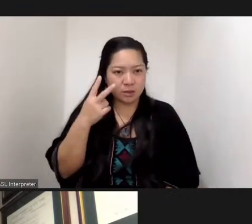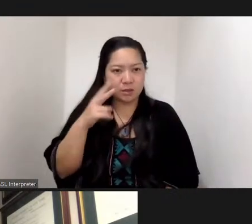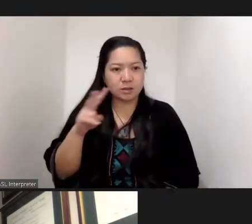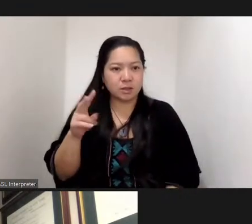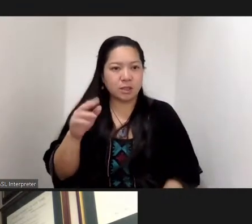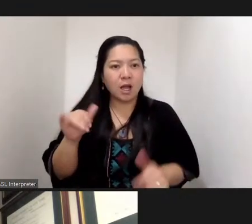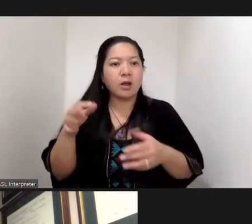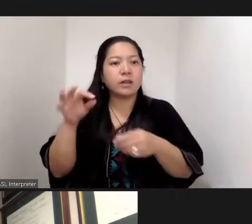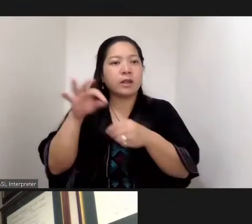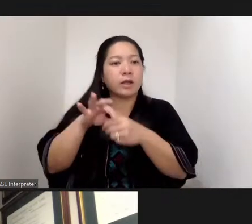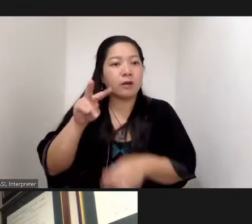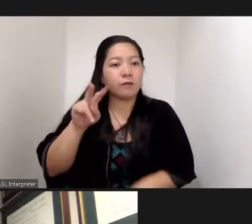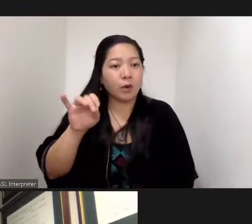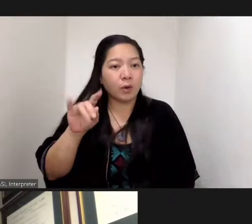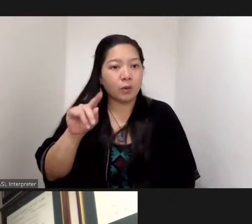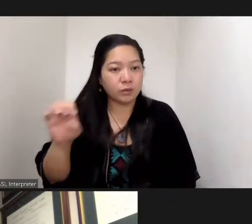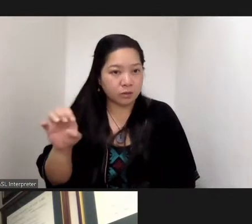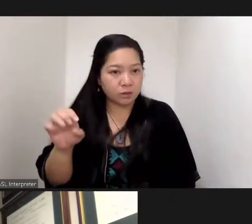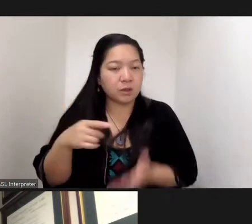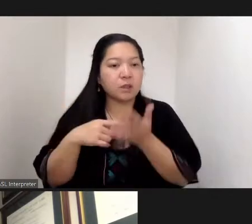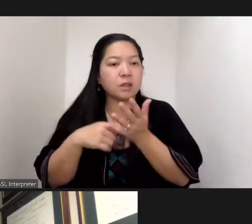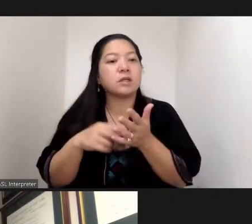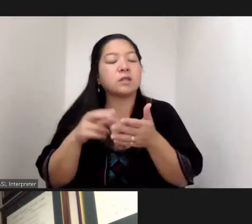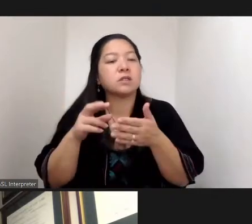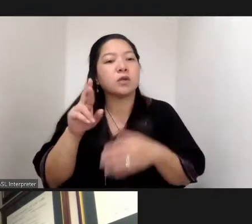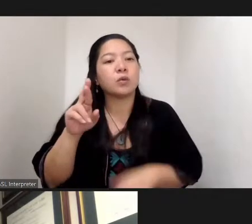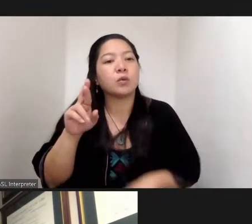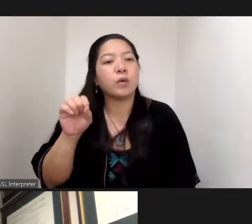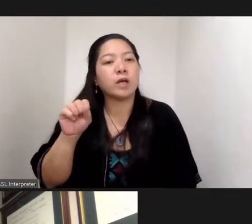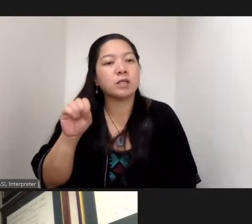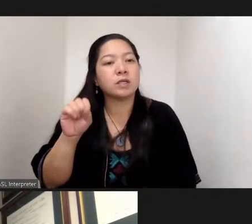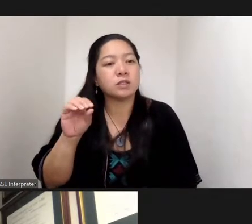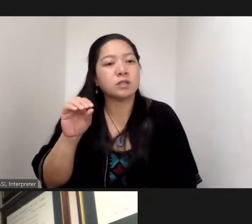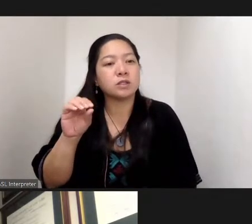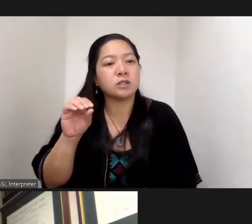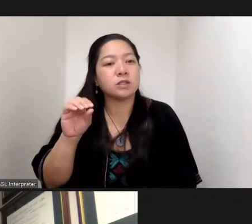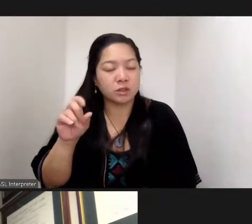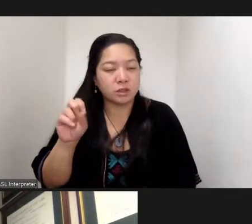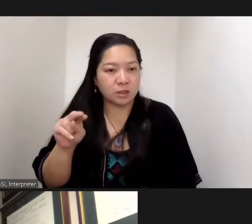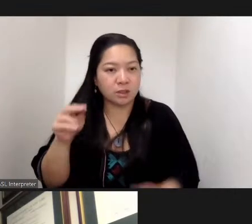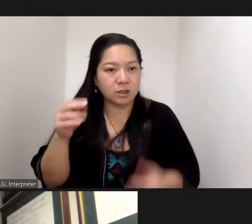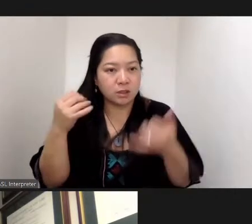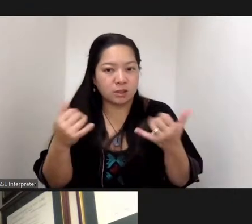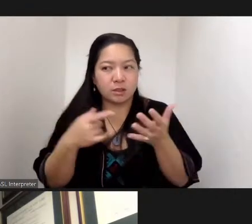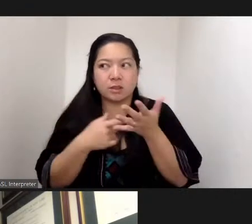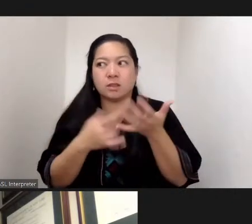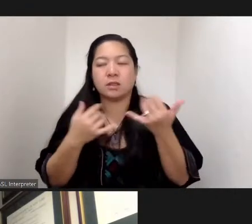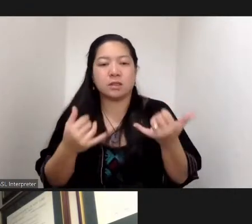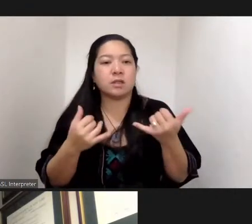vote on this resolution. Because this is now